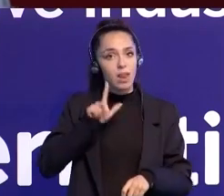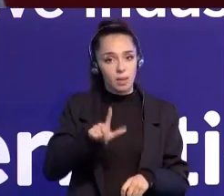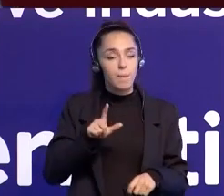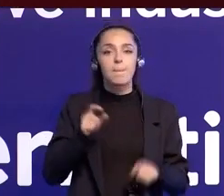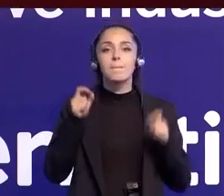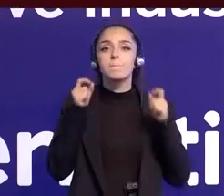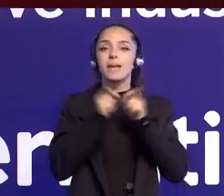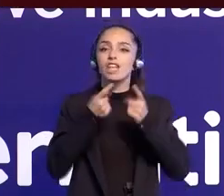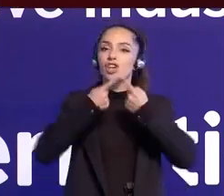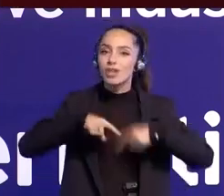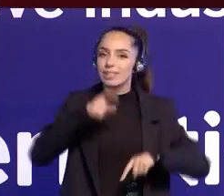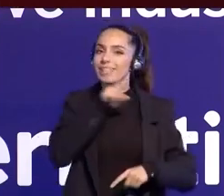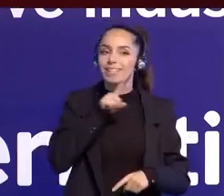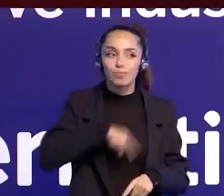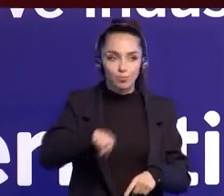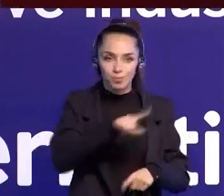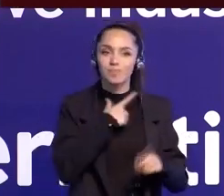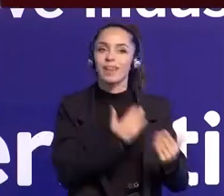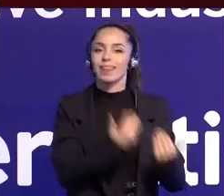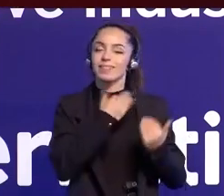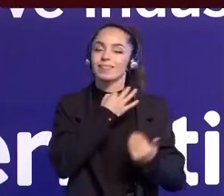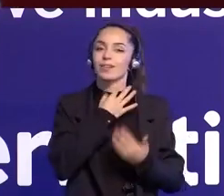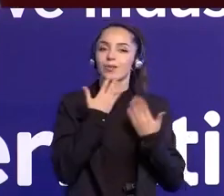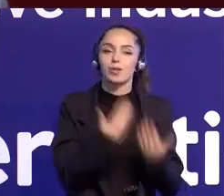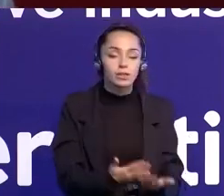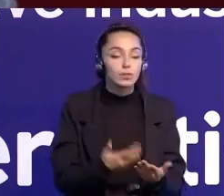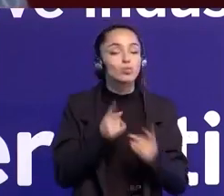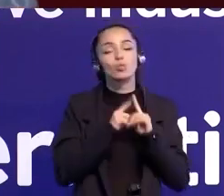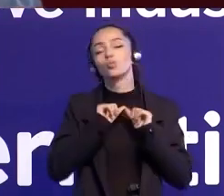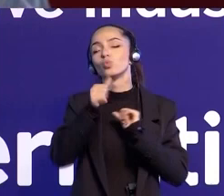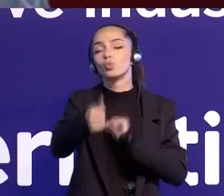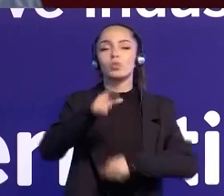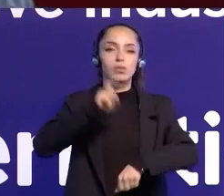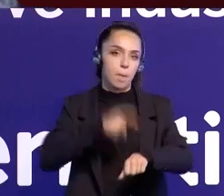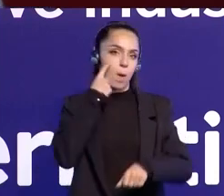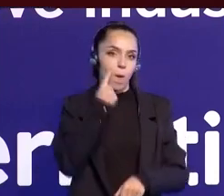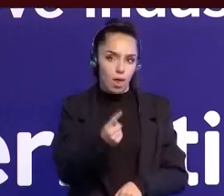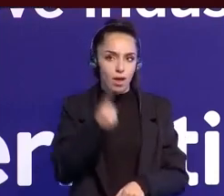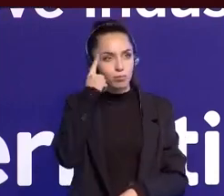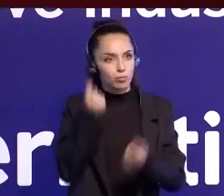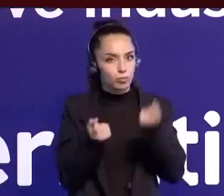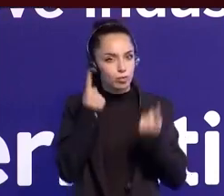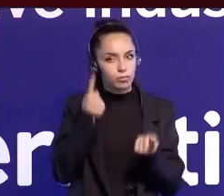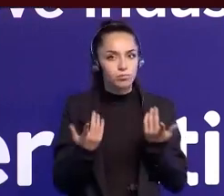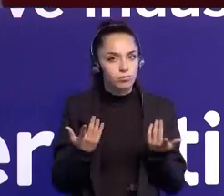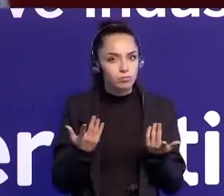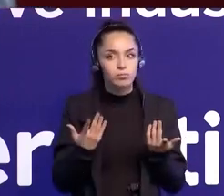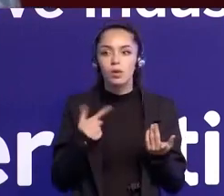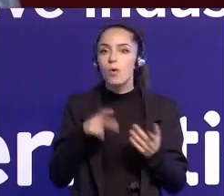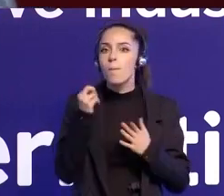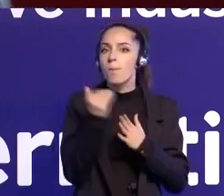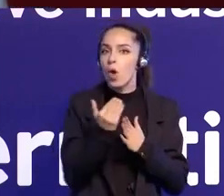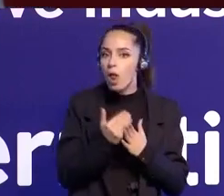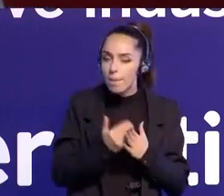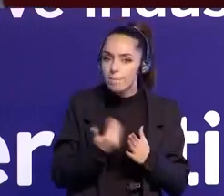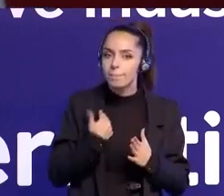regard. And in the long term, we are also thinking about launching a creative backpack program, which would allocate state funding for